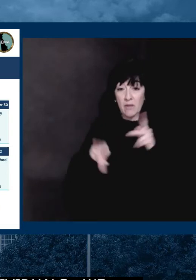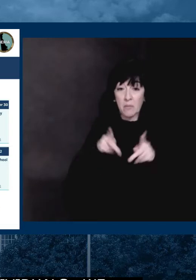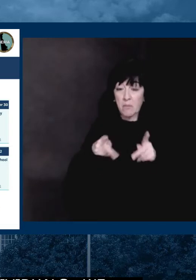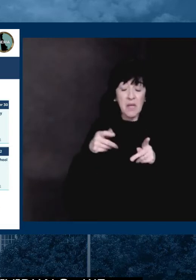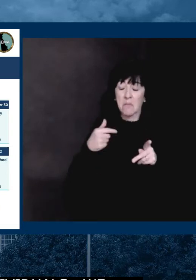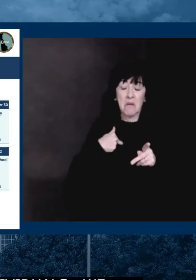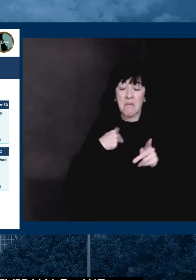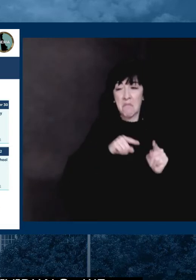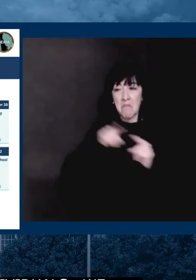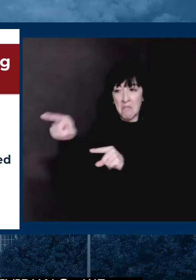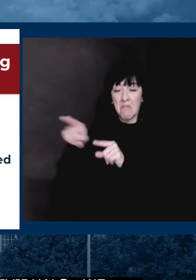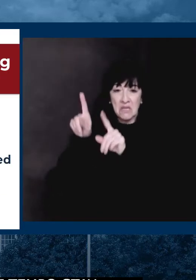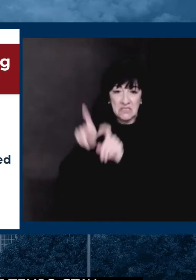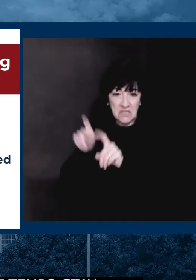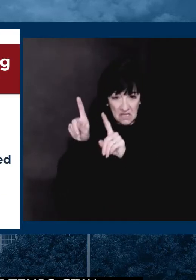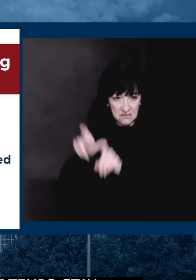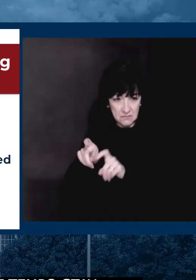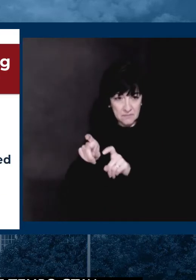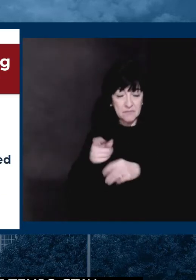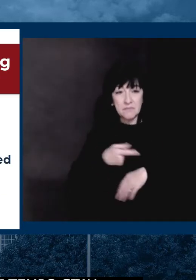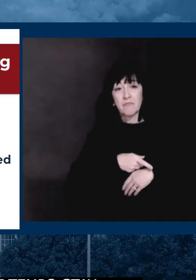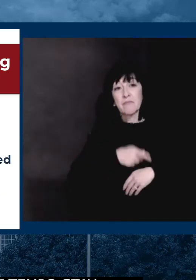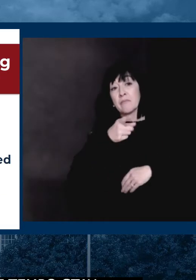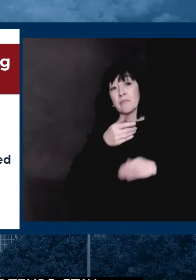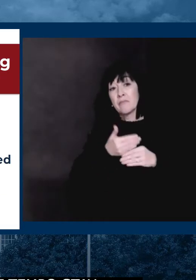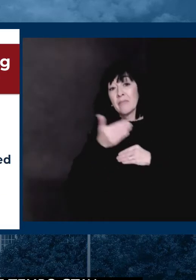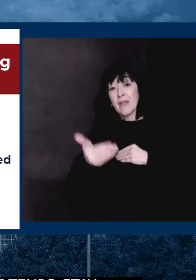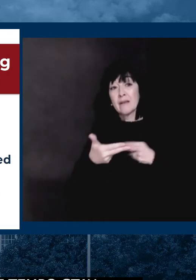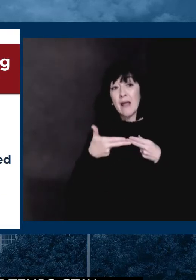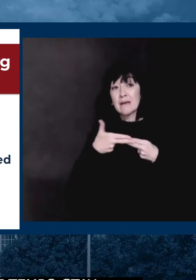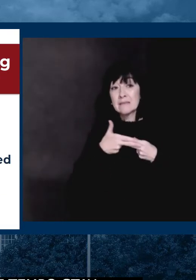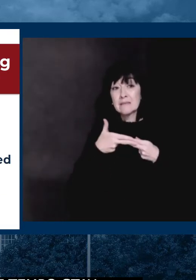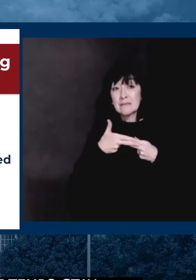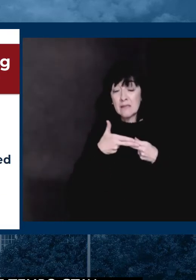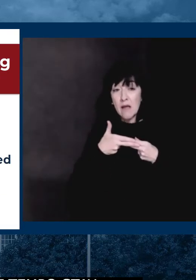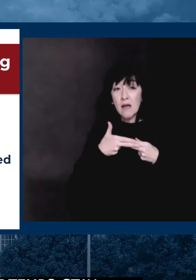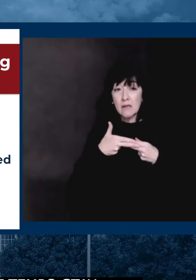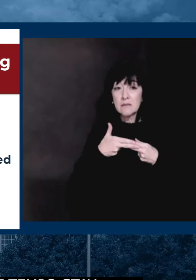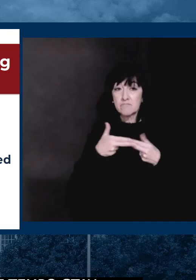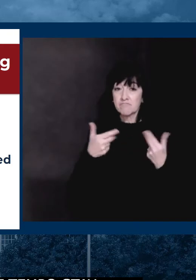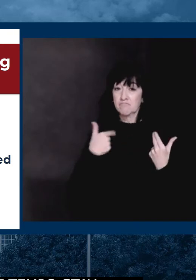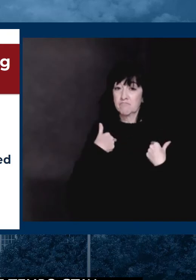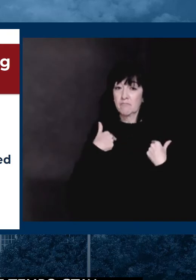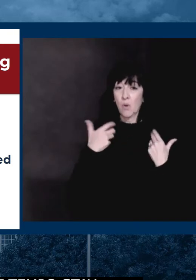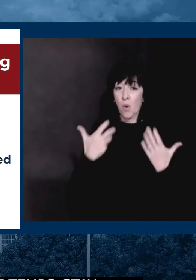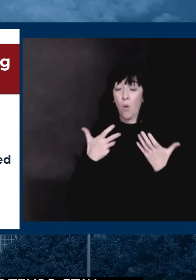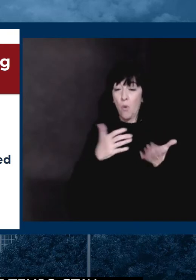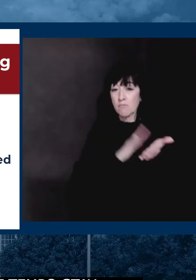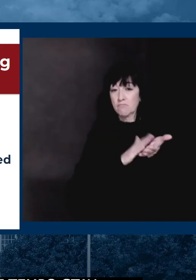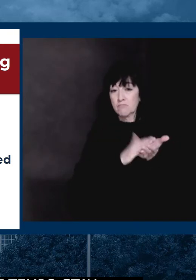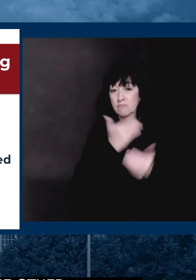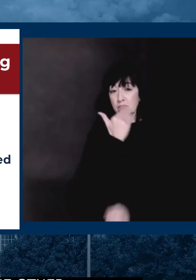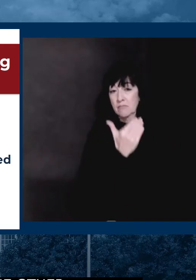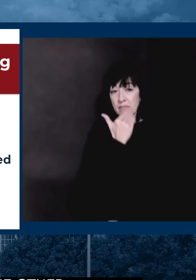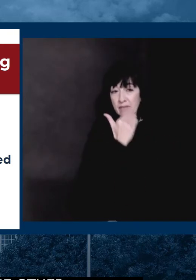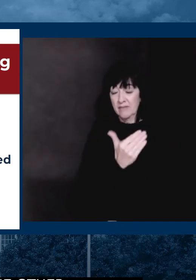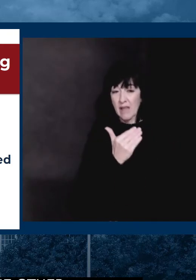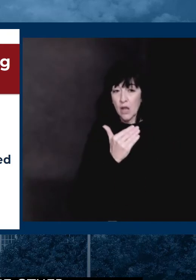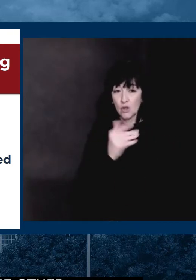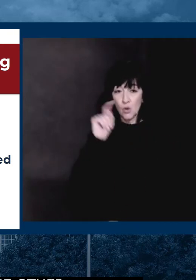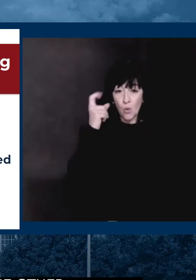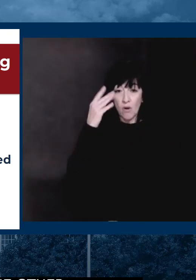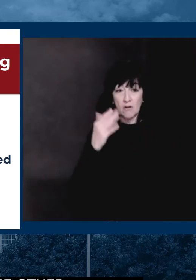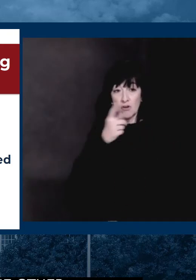Next slide, please. So the other exciting thing, and a shout out to the Government Information Center, a team that really has